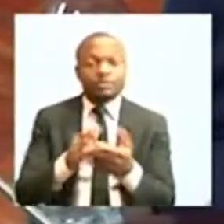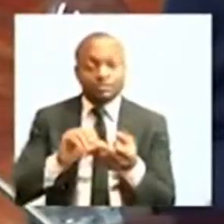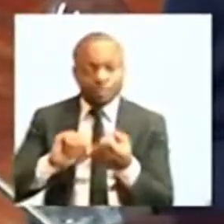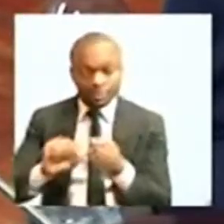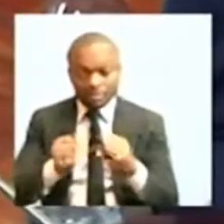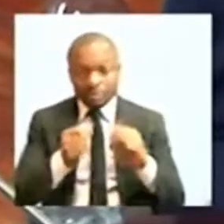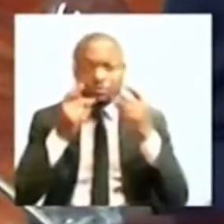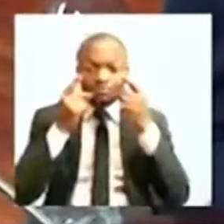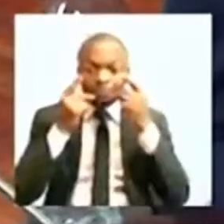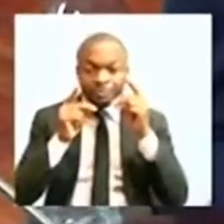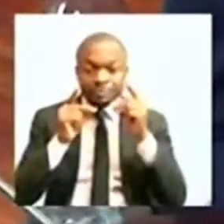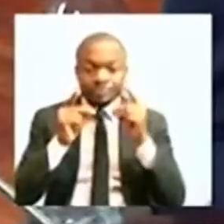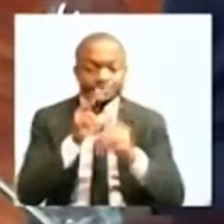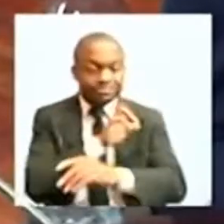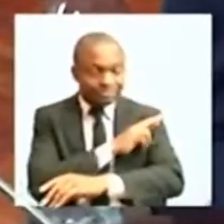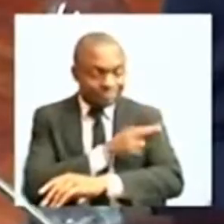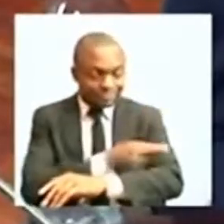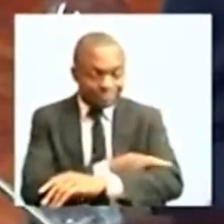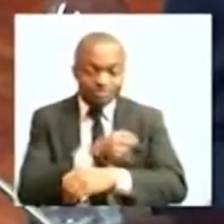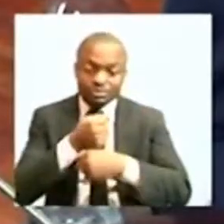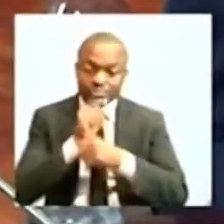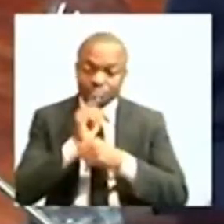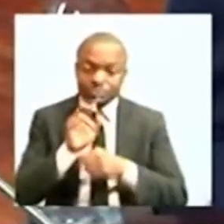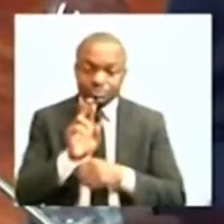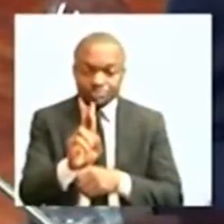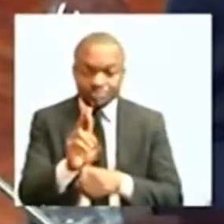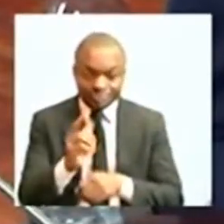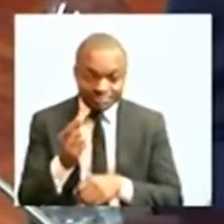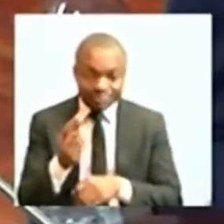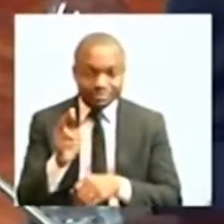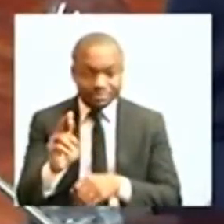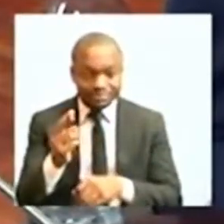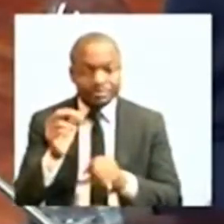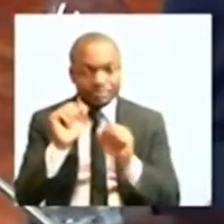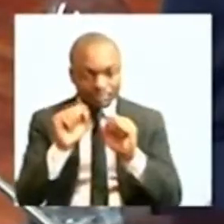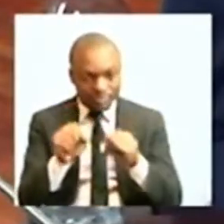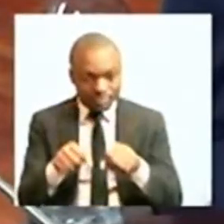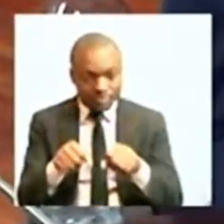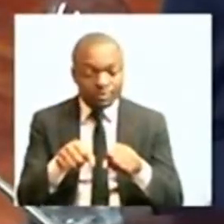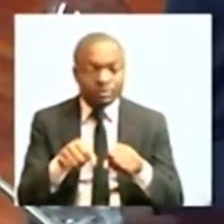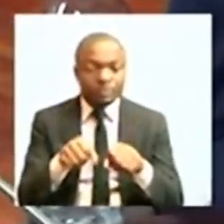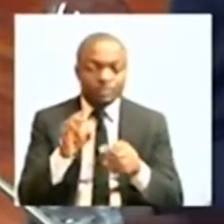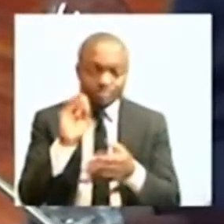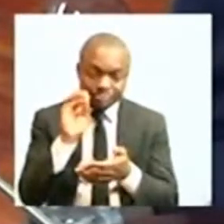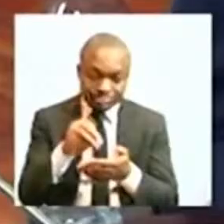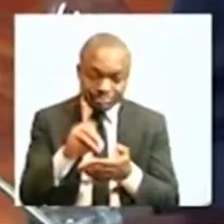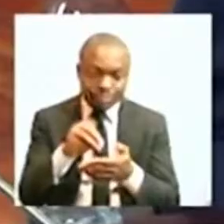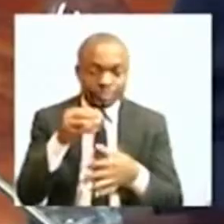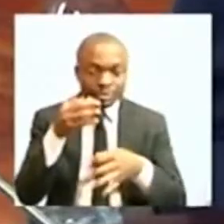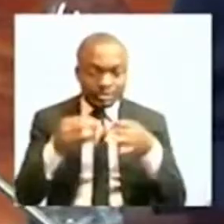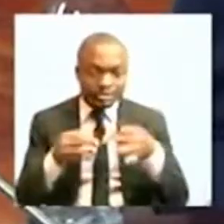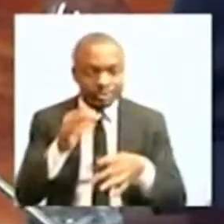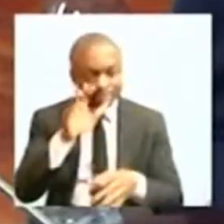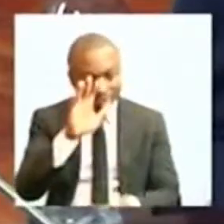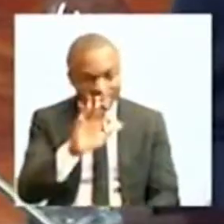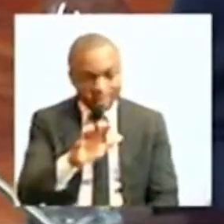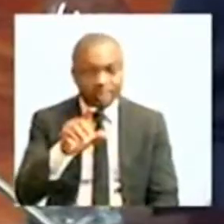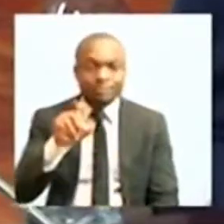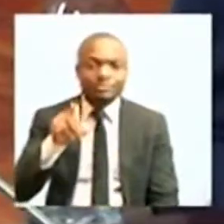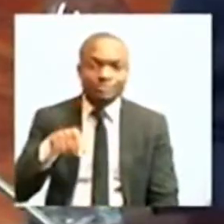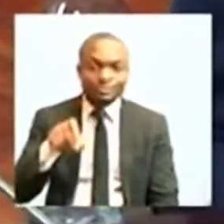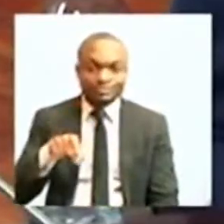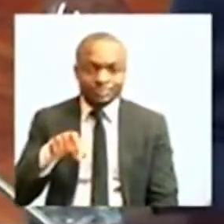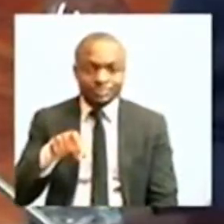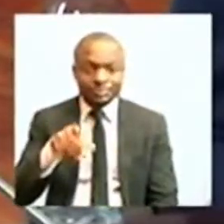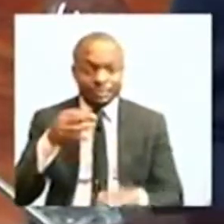public resources and ensure that recoveries can be initiated where required. So if